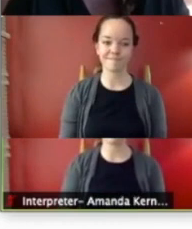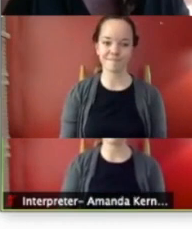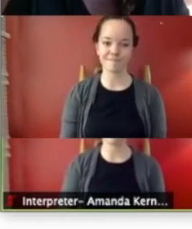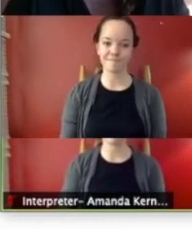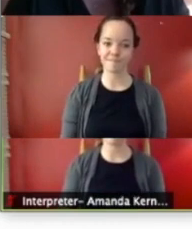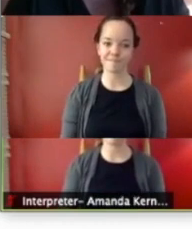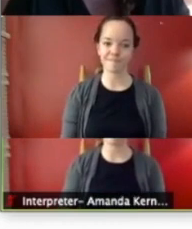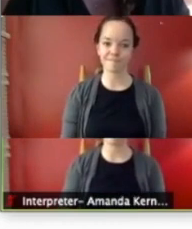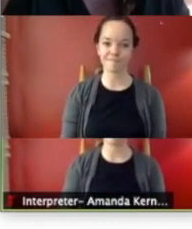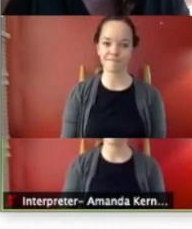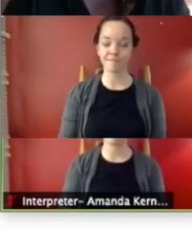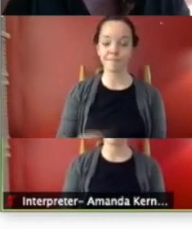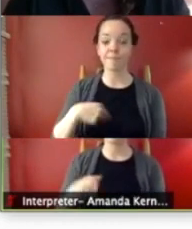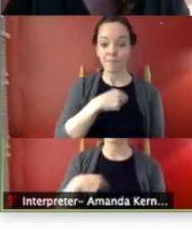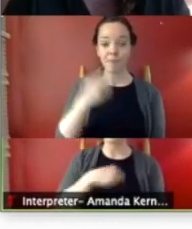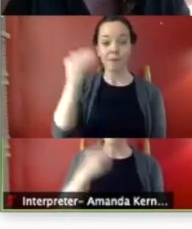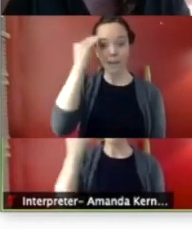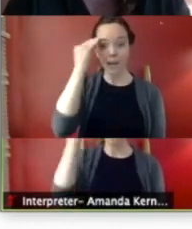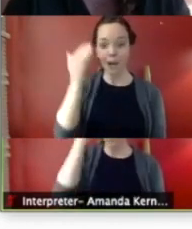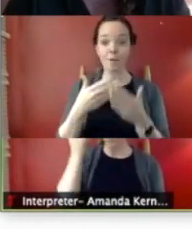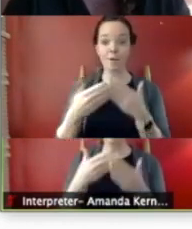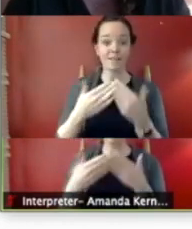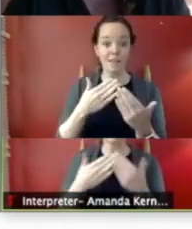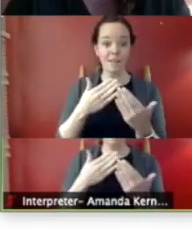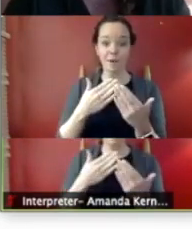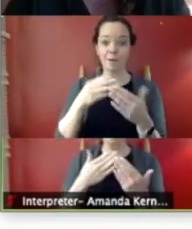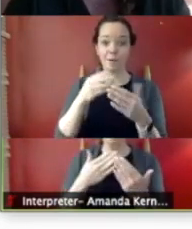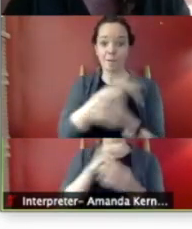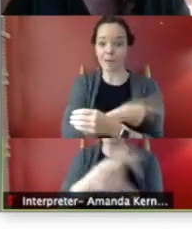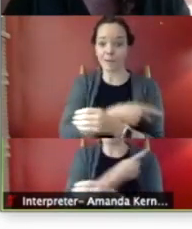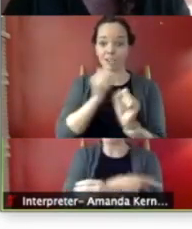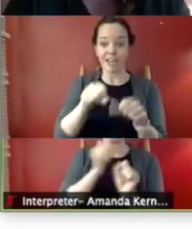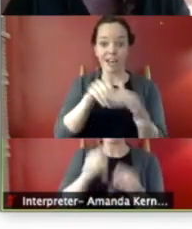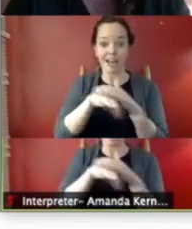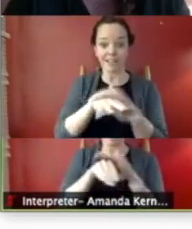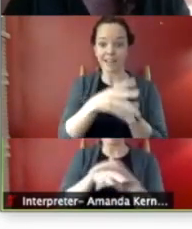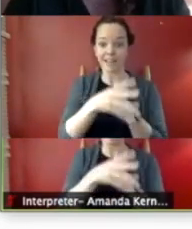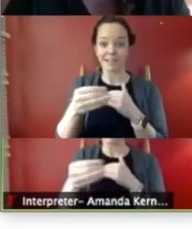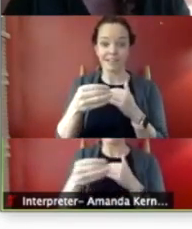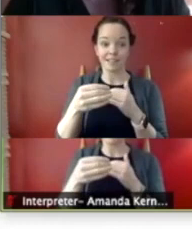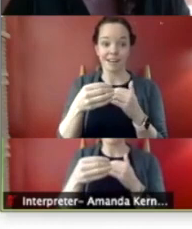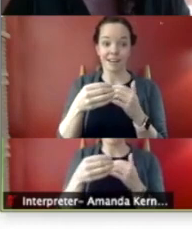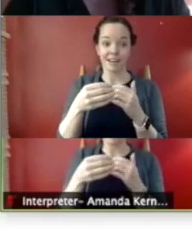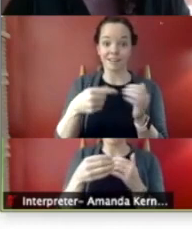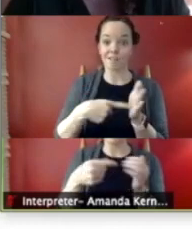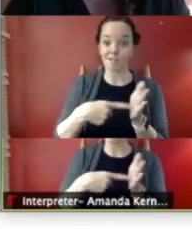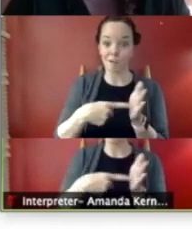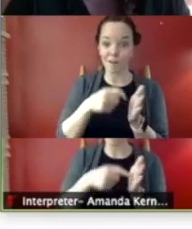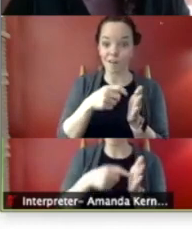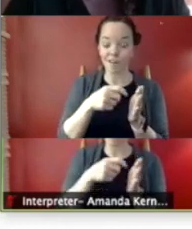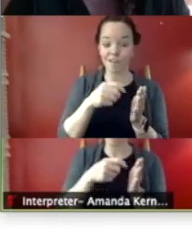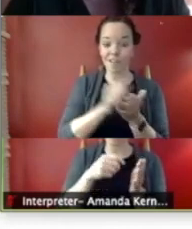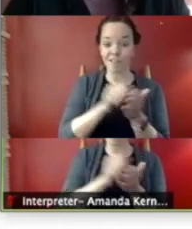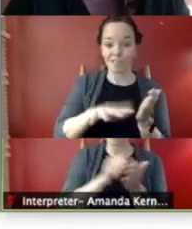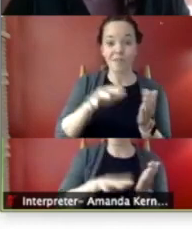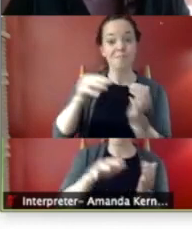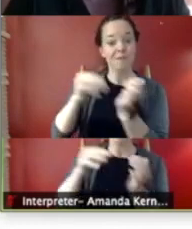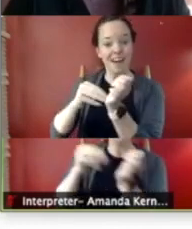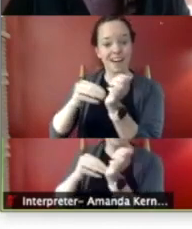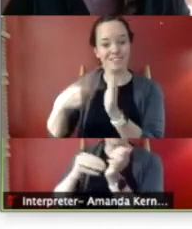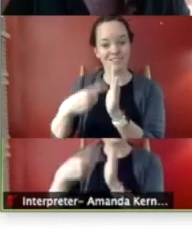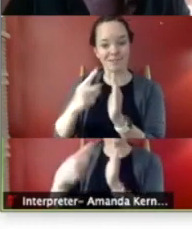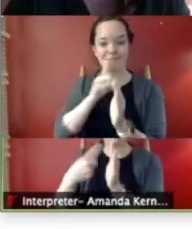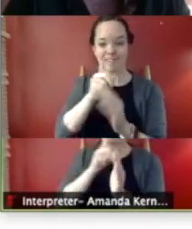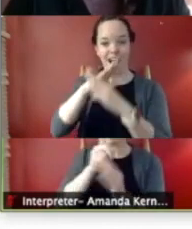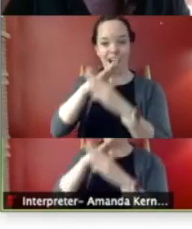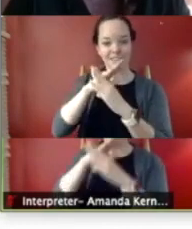So while we know that even when patients can access and afford IUD removal visits, that providers are another obstacle to IUD removal.